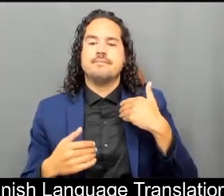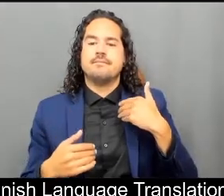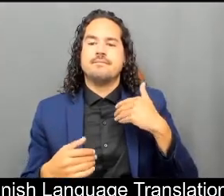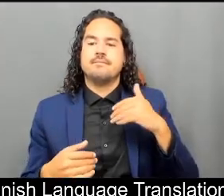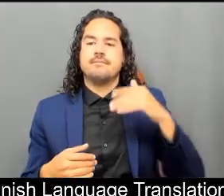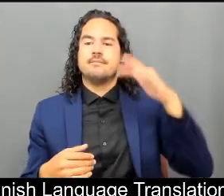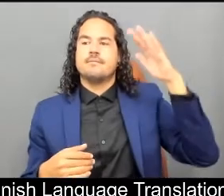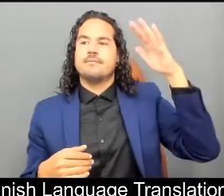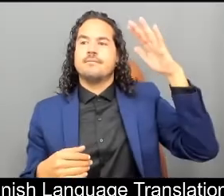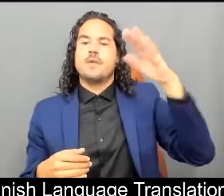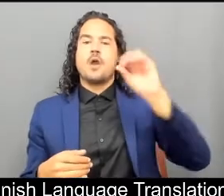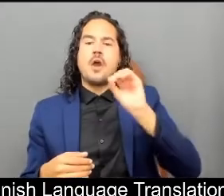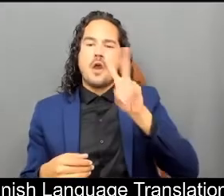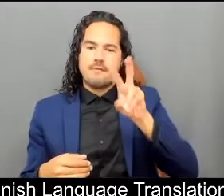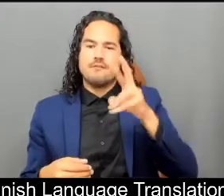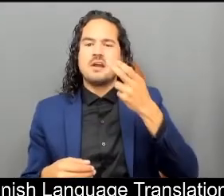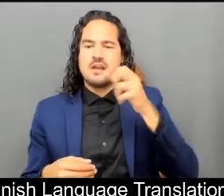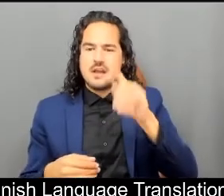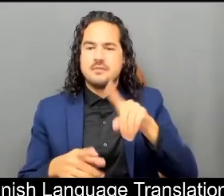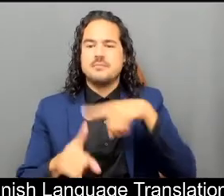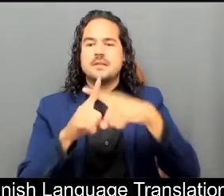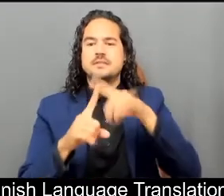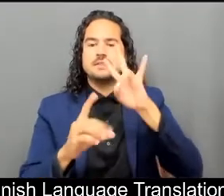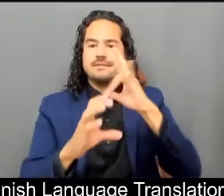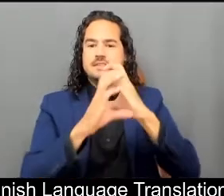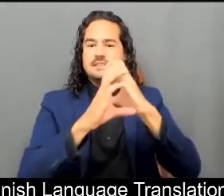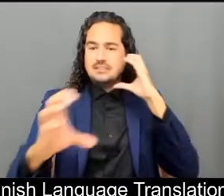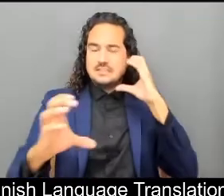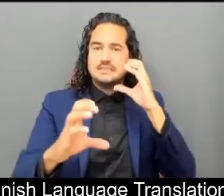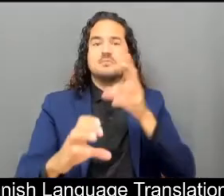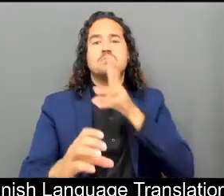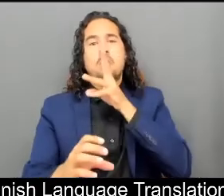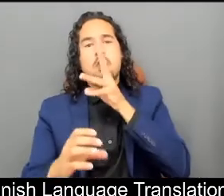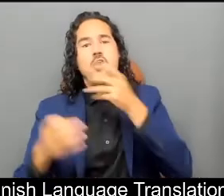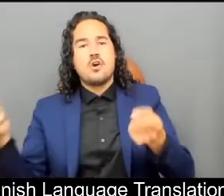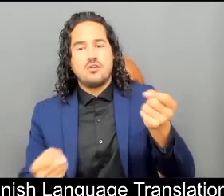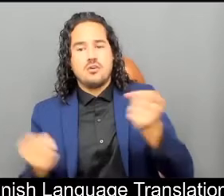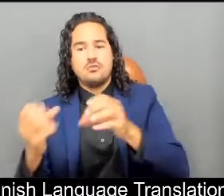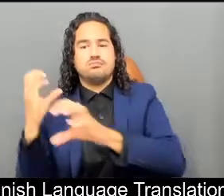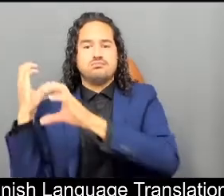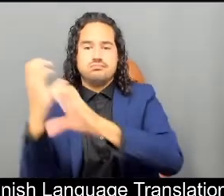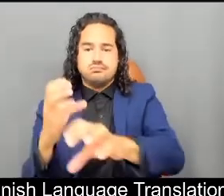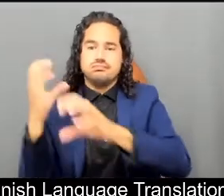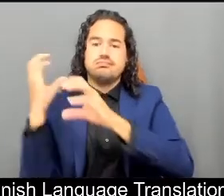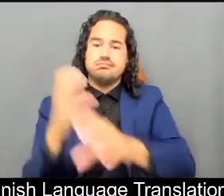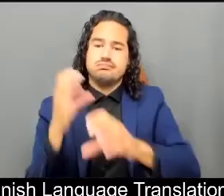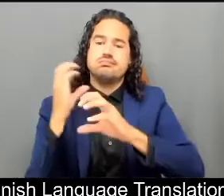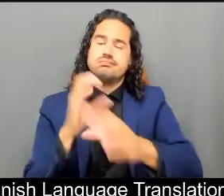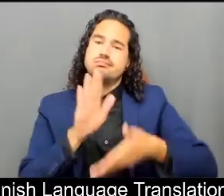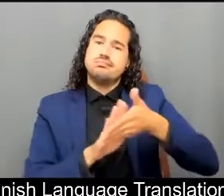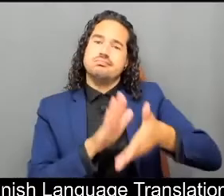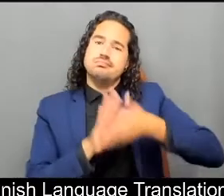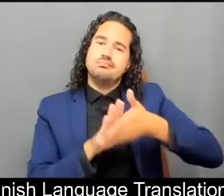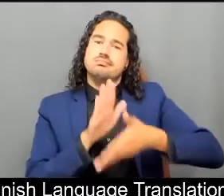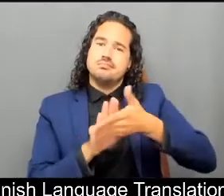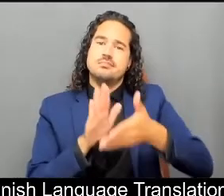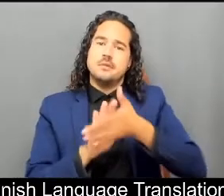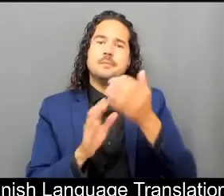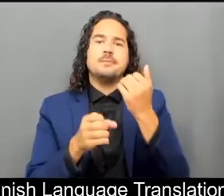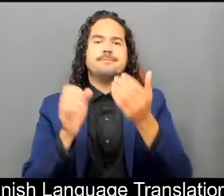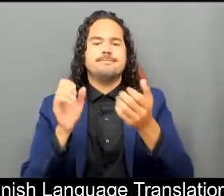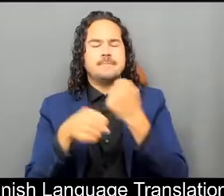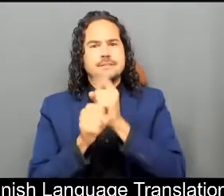taking and making sure along the road here at Bear Valley Trail, the Limitor Road, that the fire is staying within